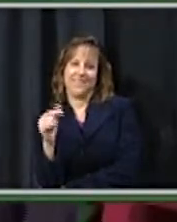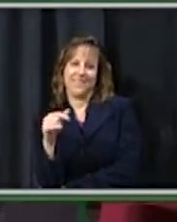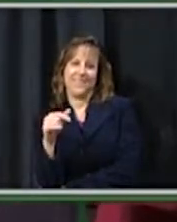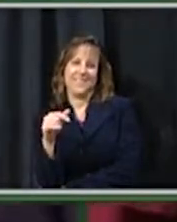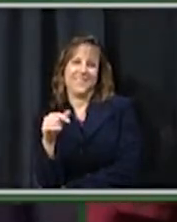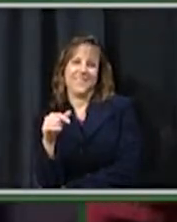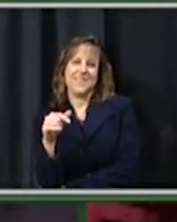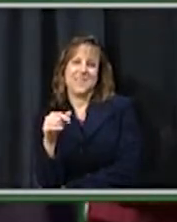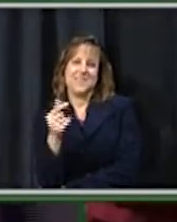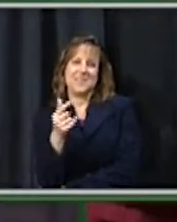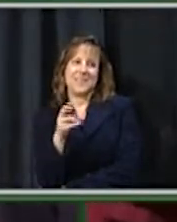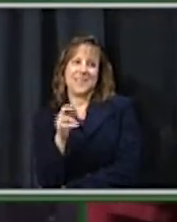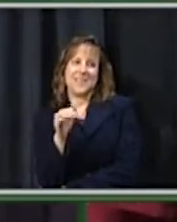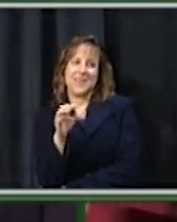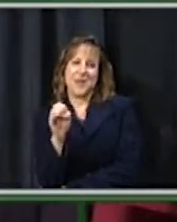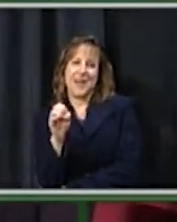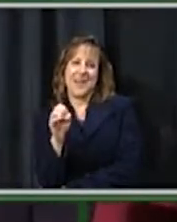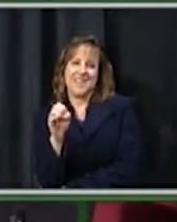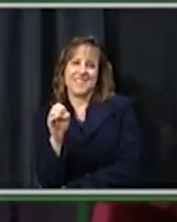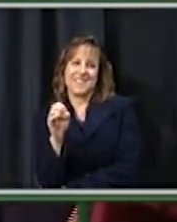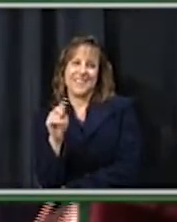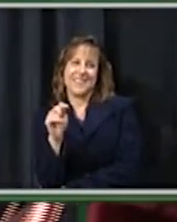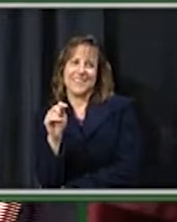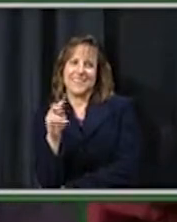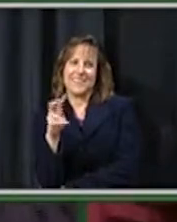Grace B. Taholo.